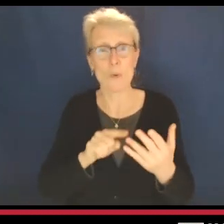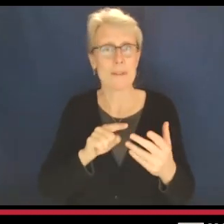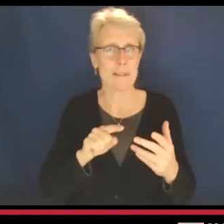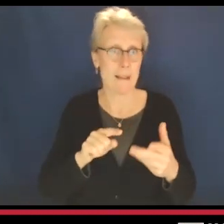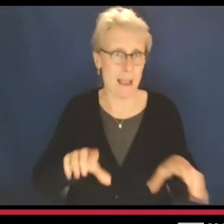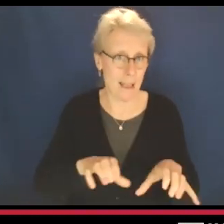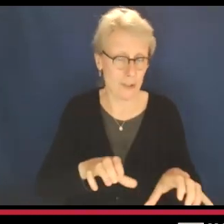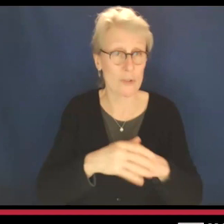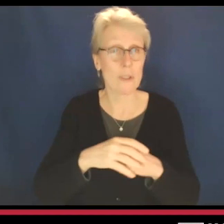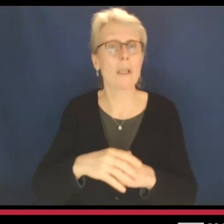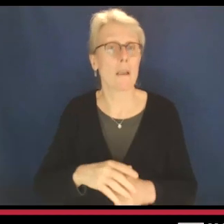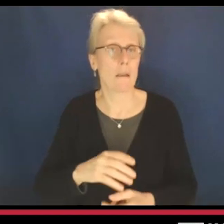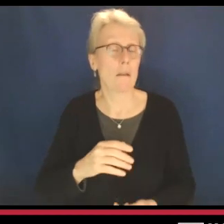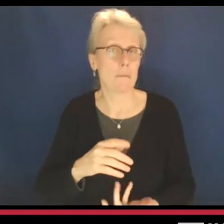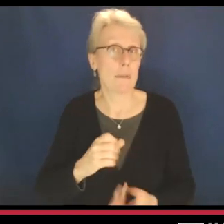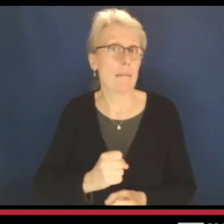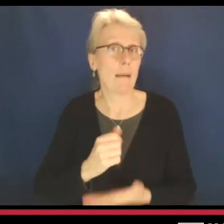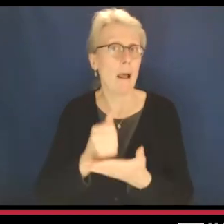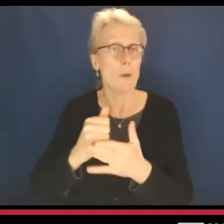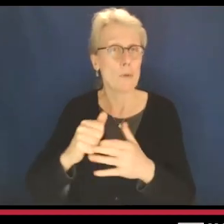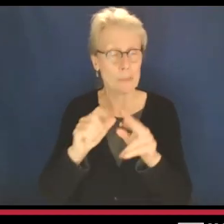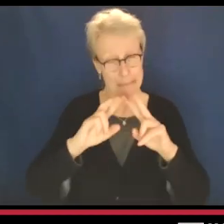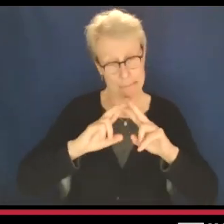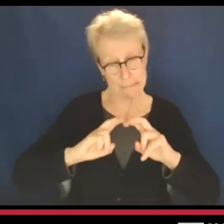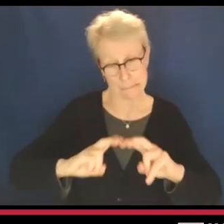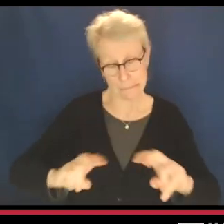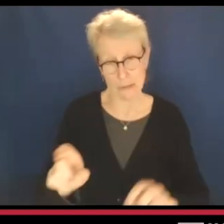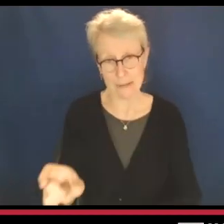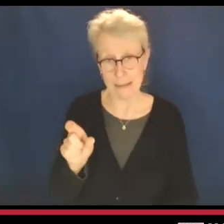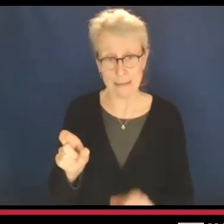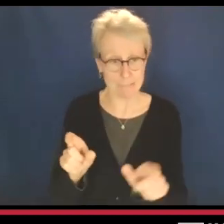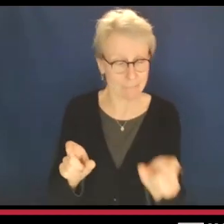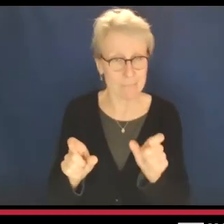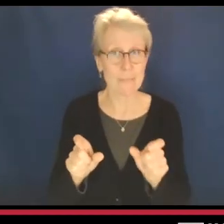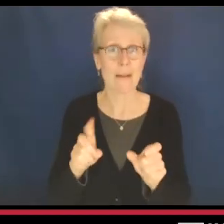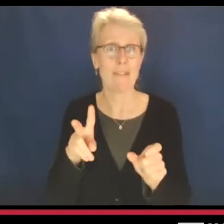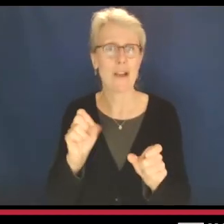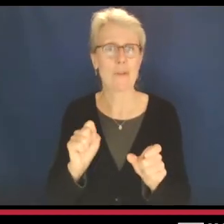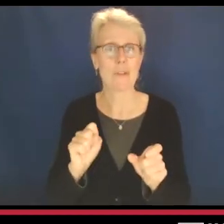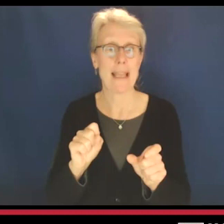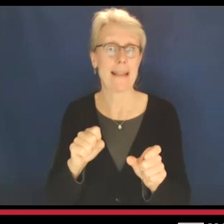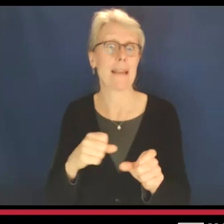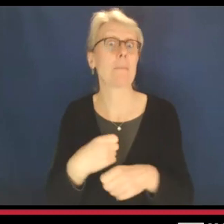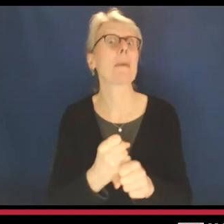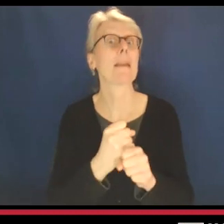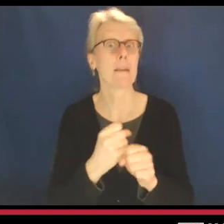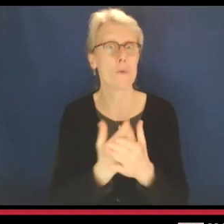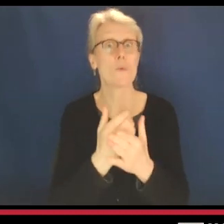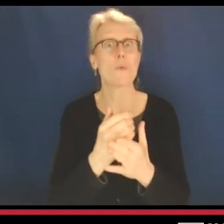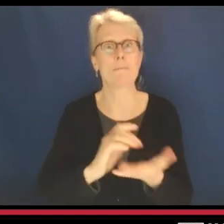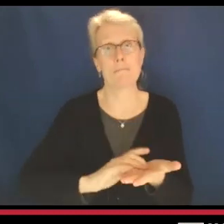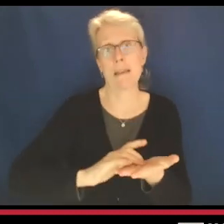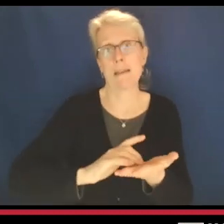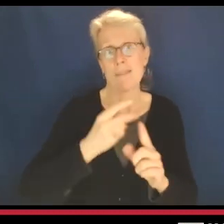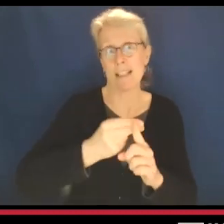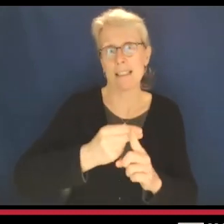isolating even a sequence, if not even a living virus, all the way to a vaccine more rapidly. And I